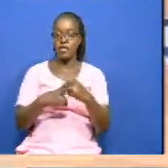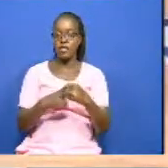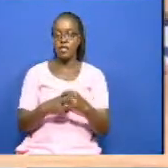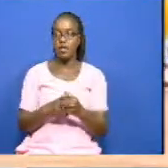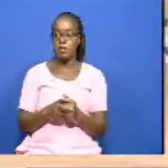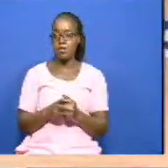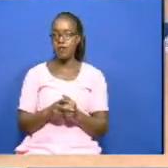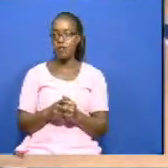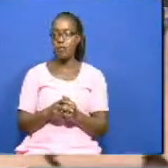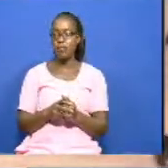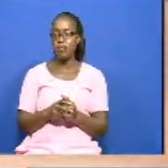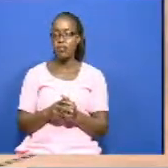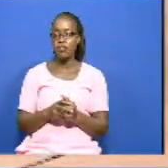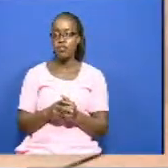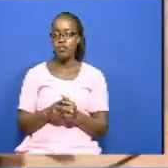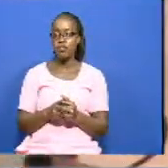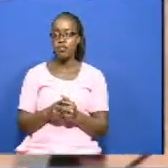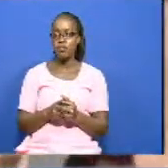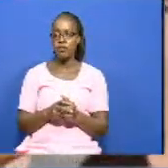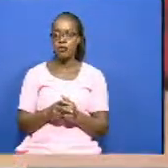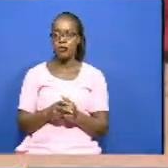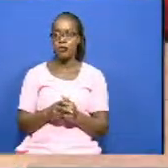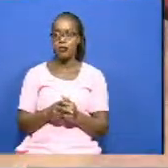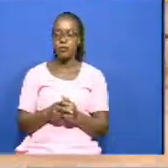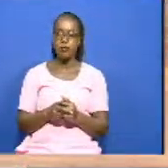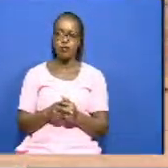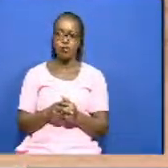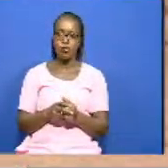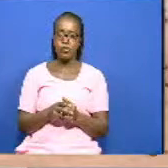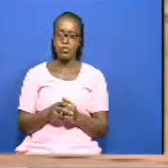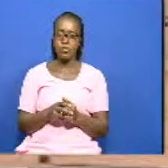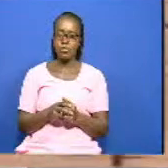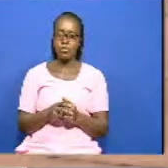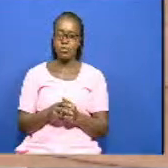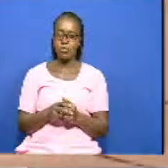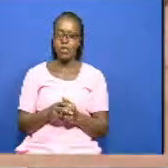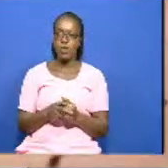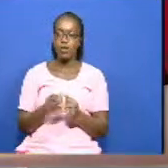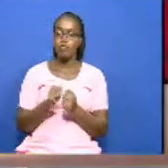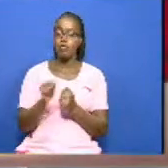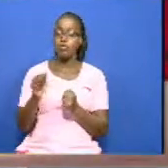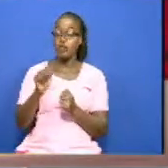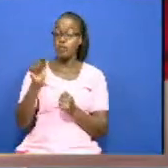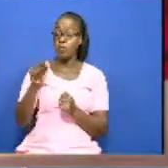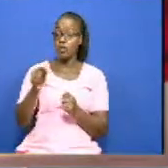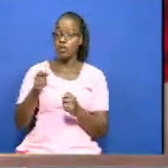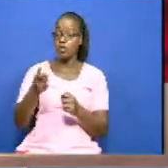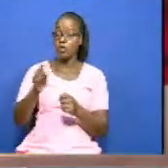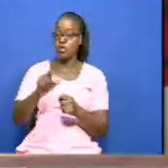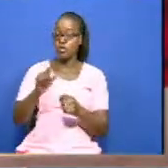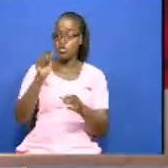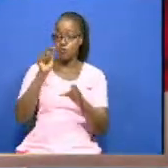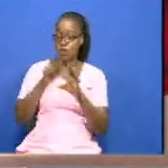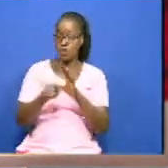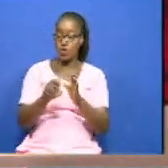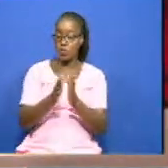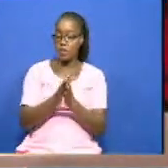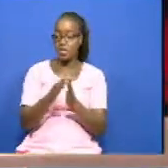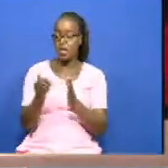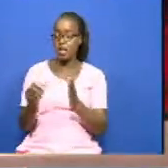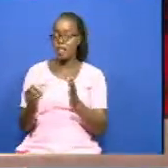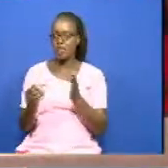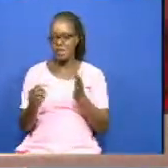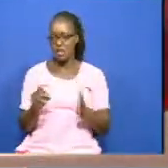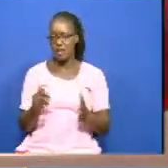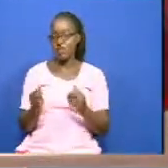after missing 2 games with a neck and shoulder injury to score 15 points, but Goran Dragic remains sidelined with a foot injury. Tyler